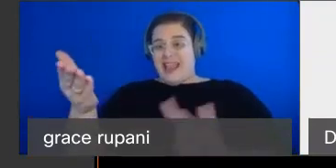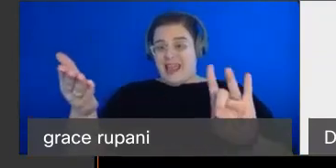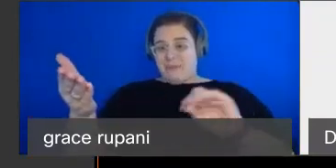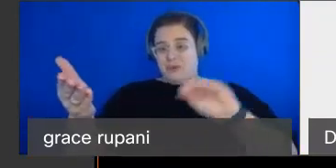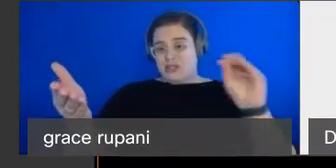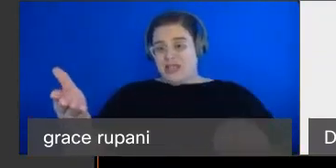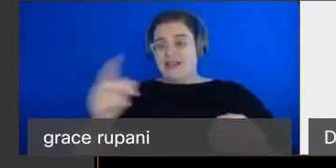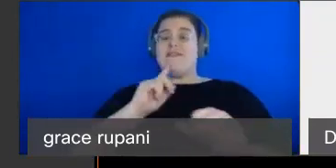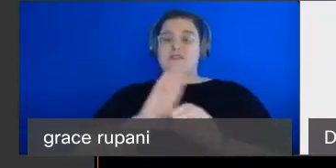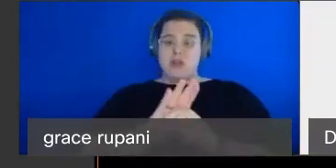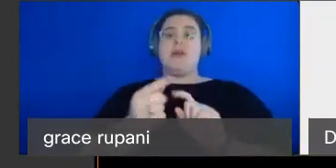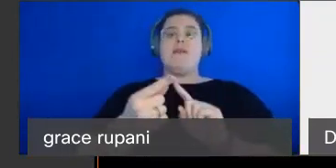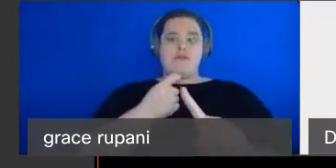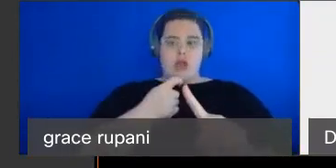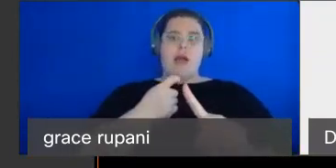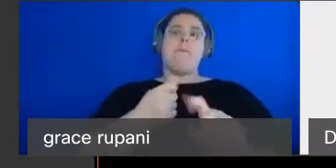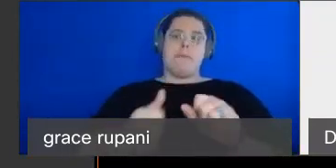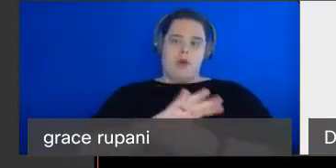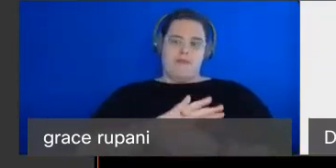Thus far in February,